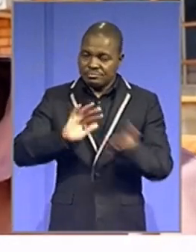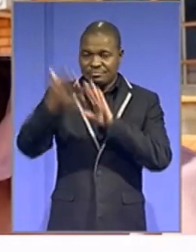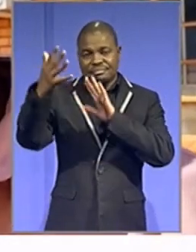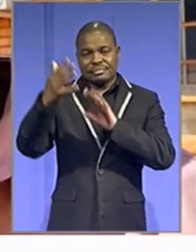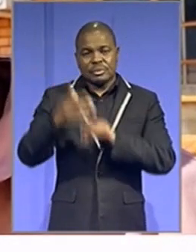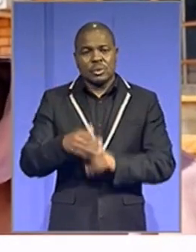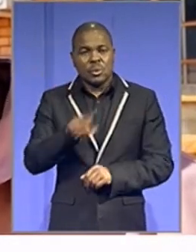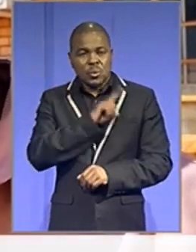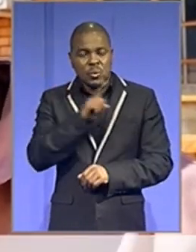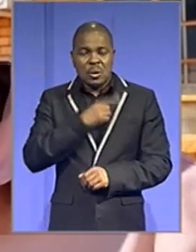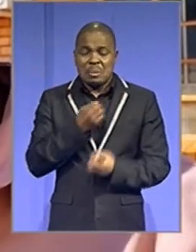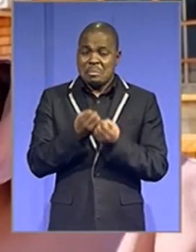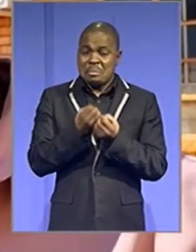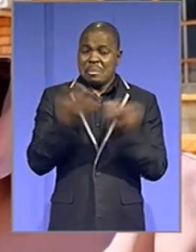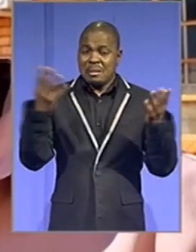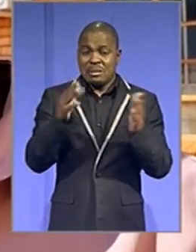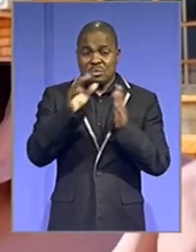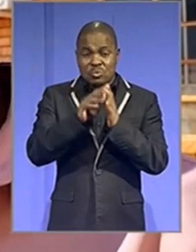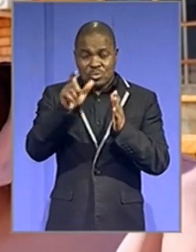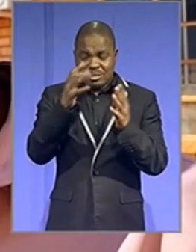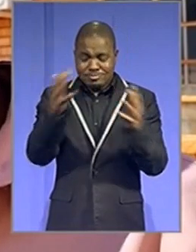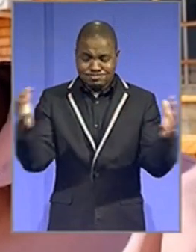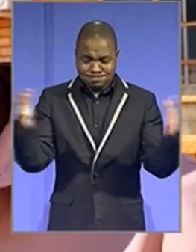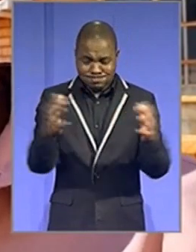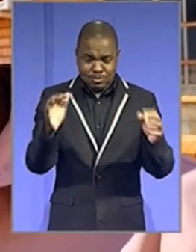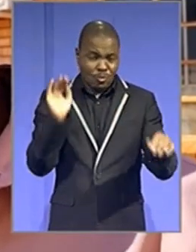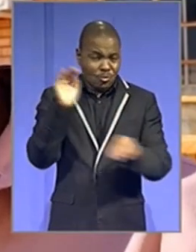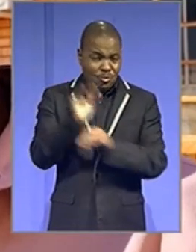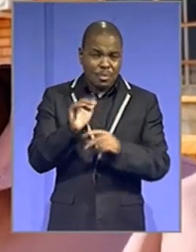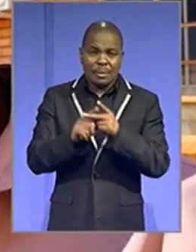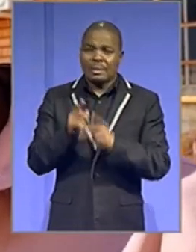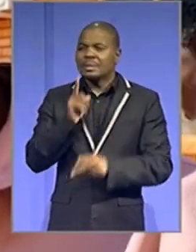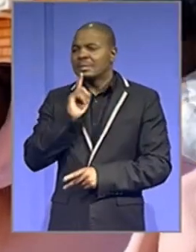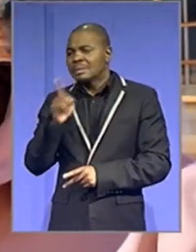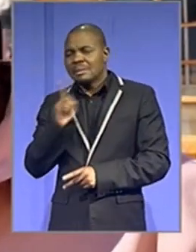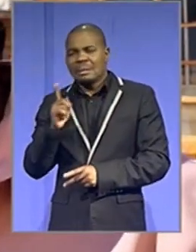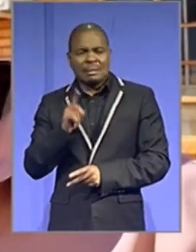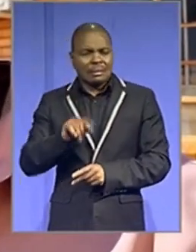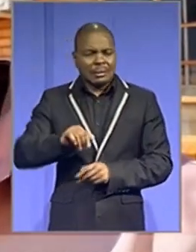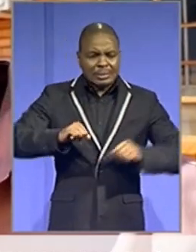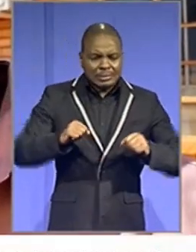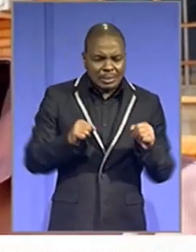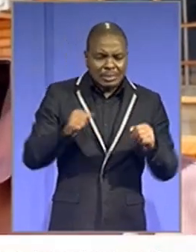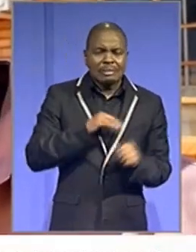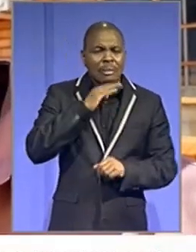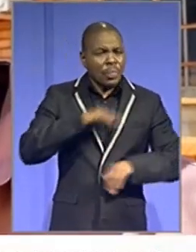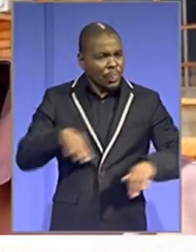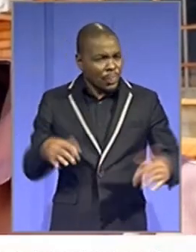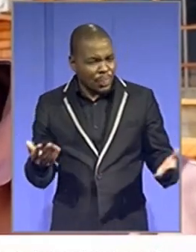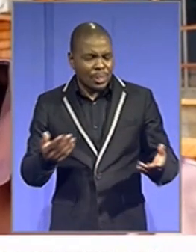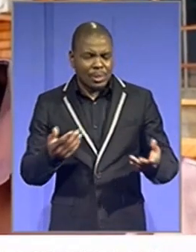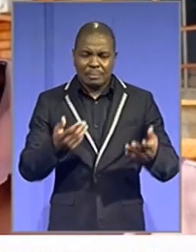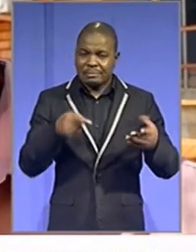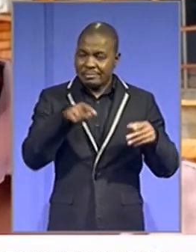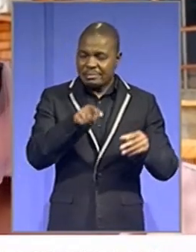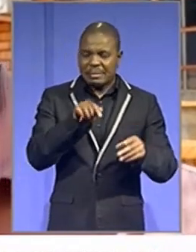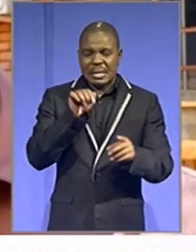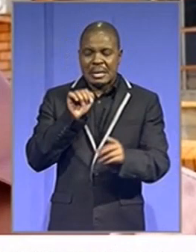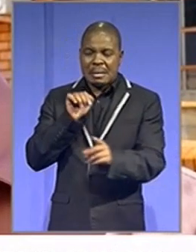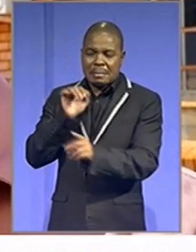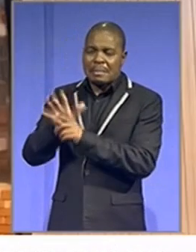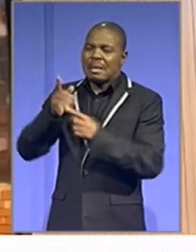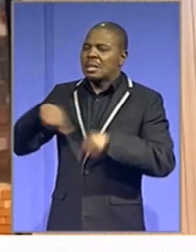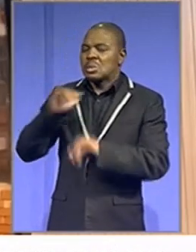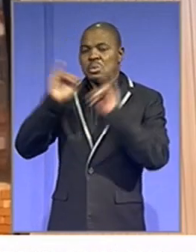where there are a lot of kids who are learning with teachers, no space, it's affecting us a